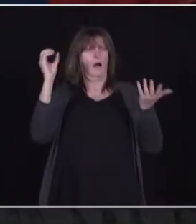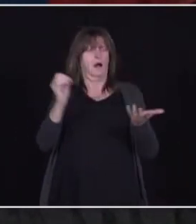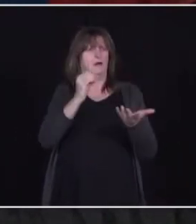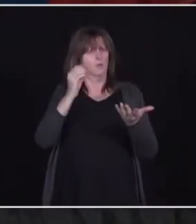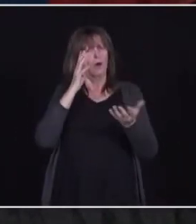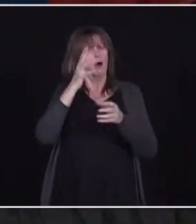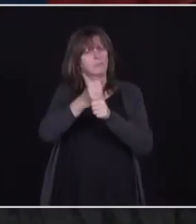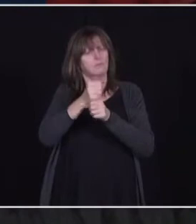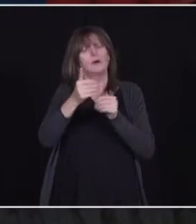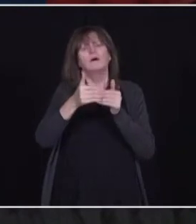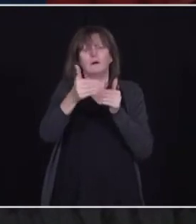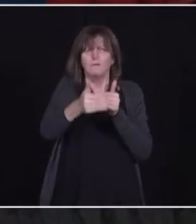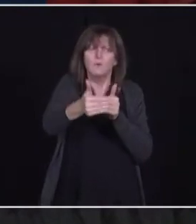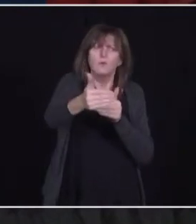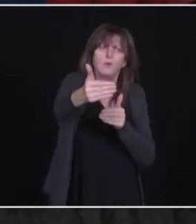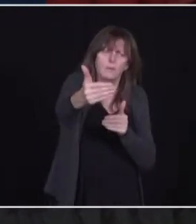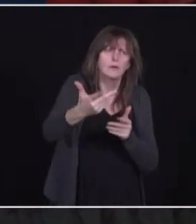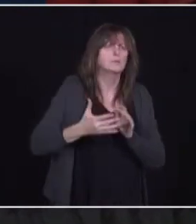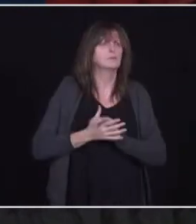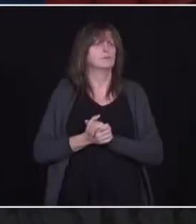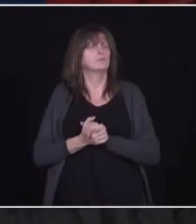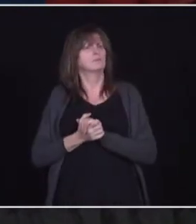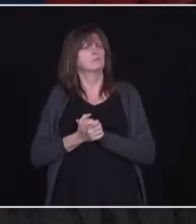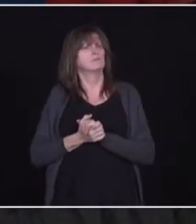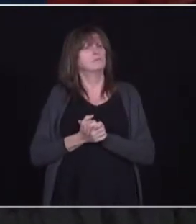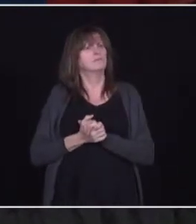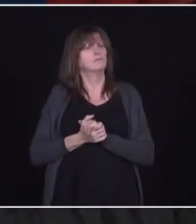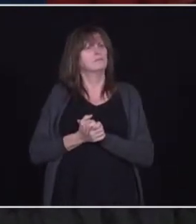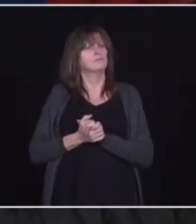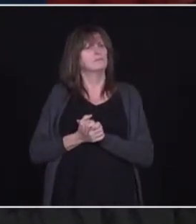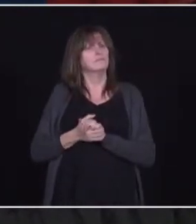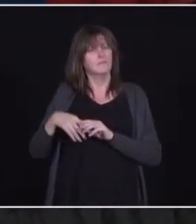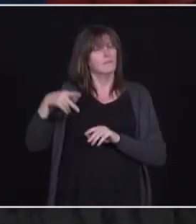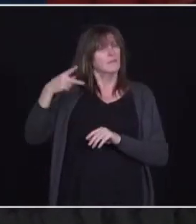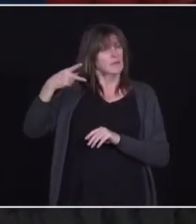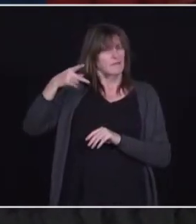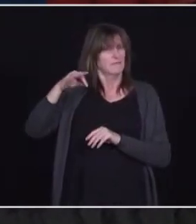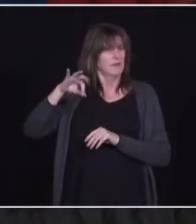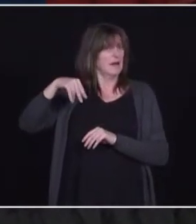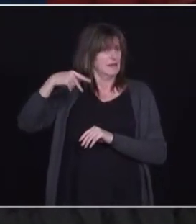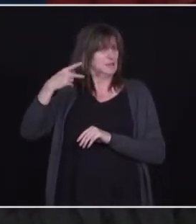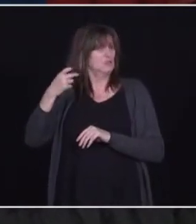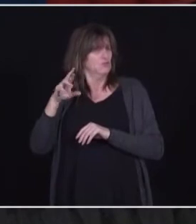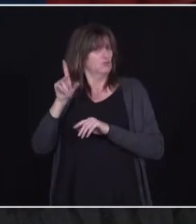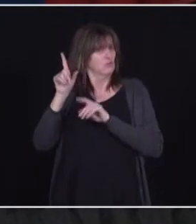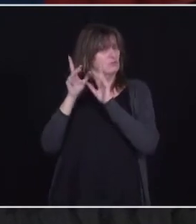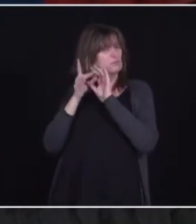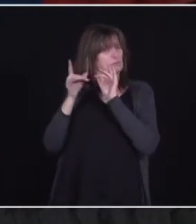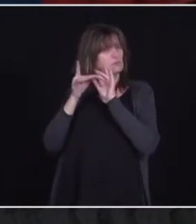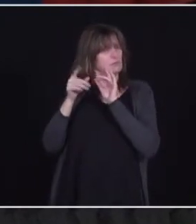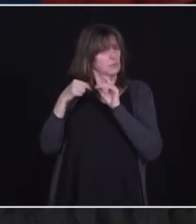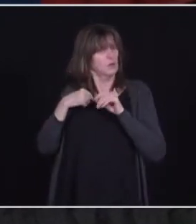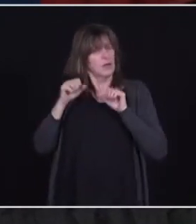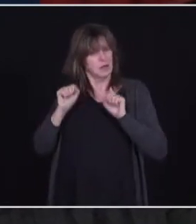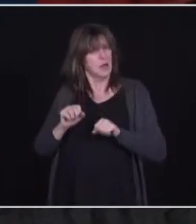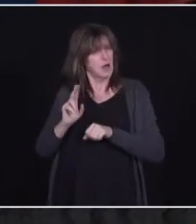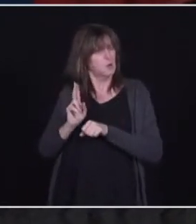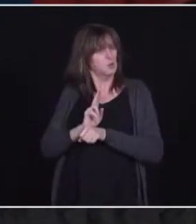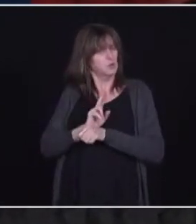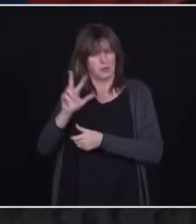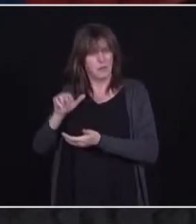know that we received advice from Pfizer that we could go ahead and vaccinate 3,000 people with the 3,000 doses here in Toronto, 3,000 in